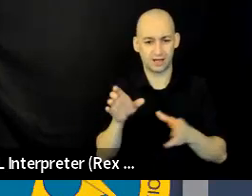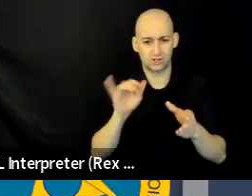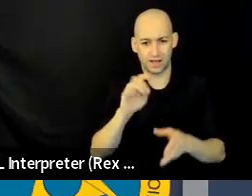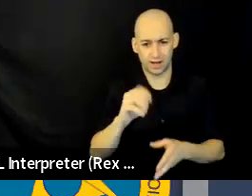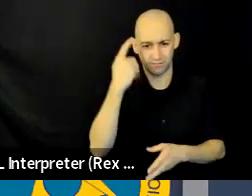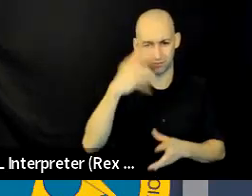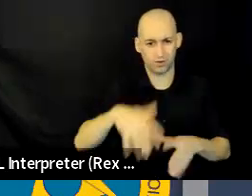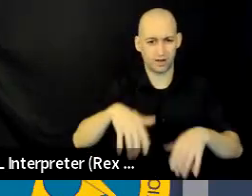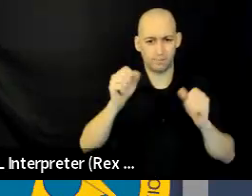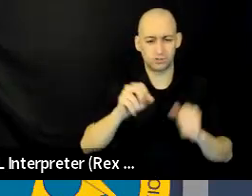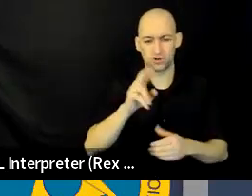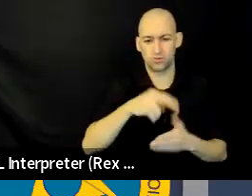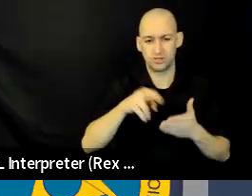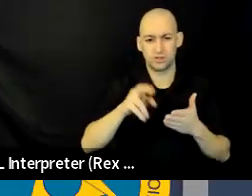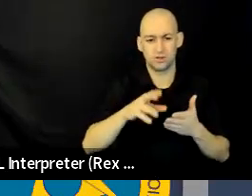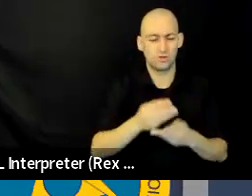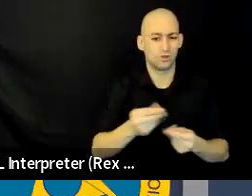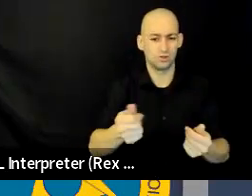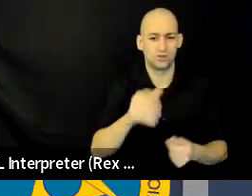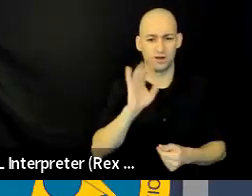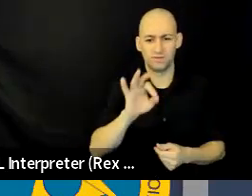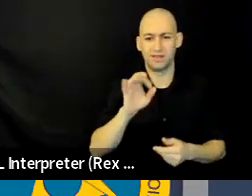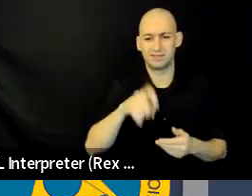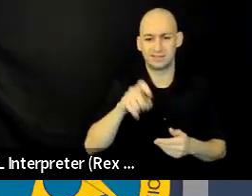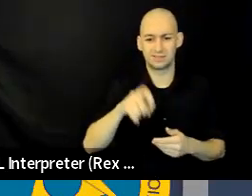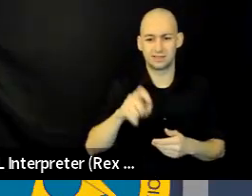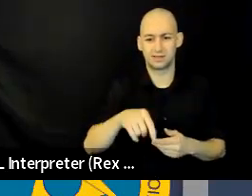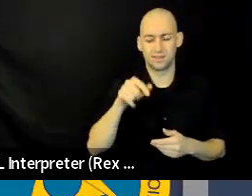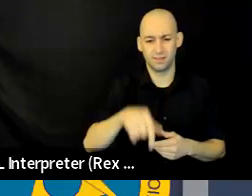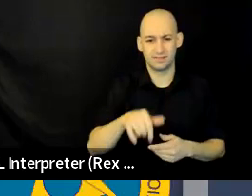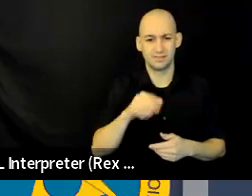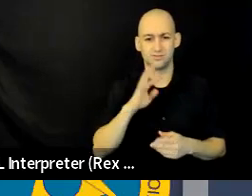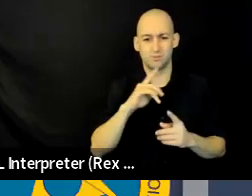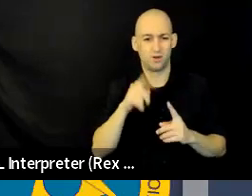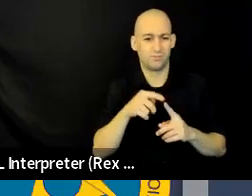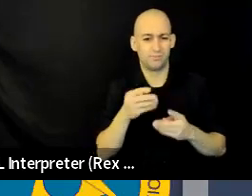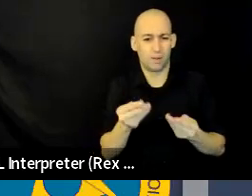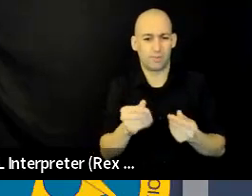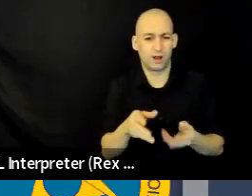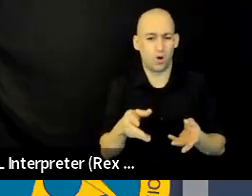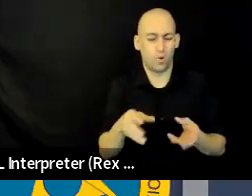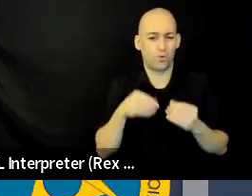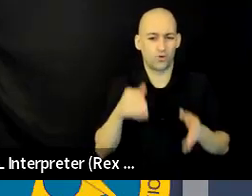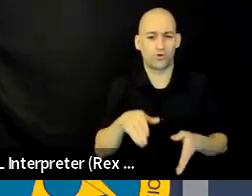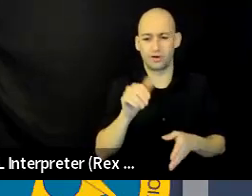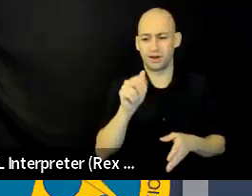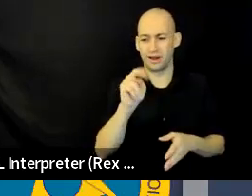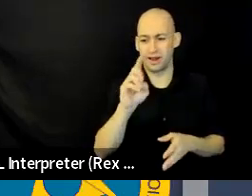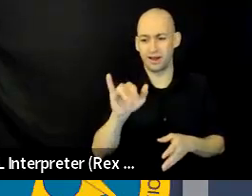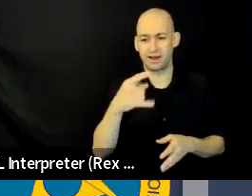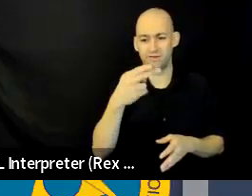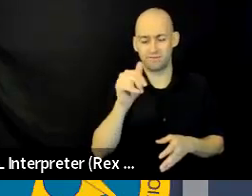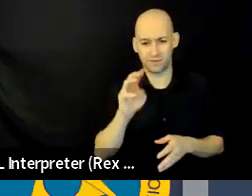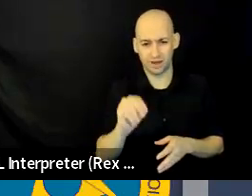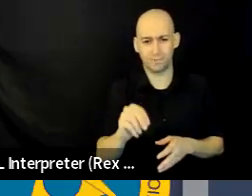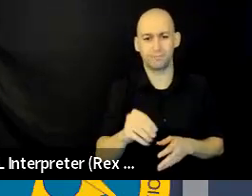of a resolution of necessity. This hearing was requested by the property owner, Mr. Andy Pham, due to impacts to his property from a